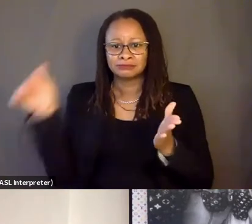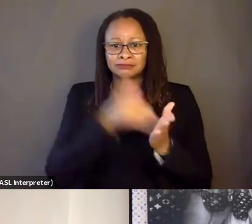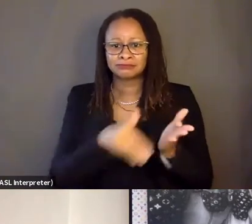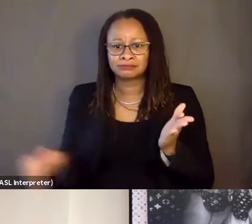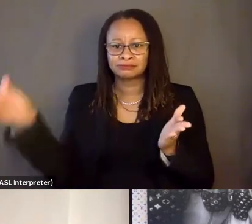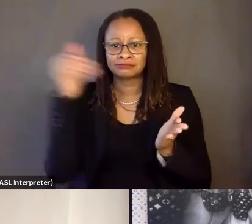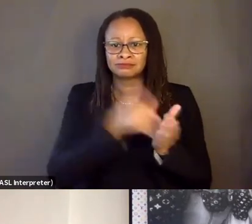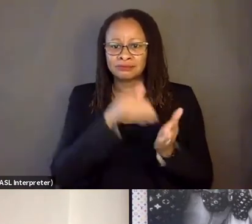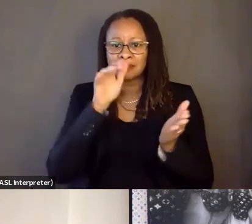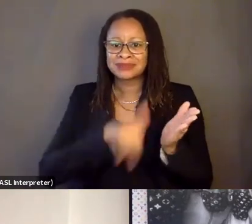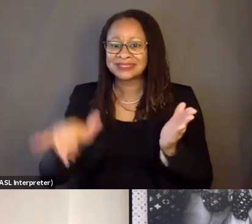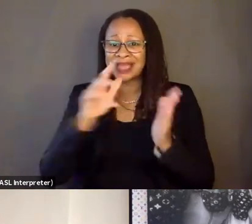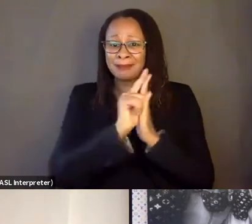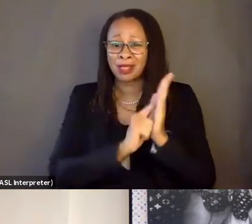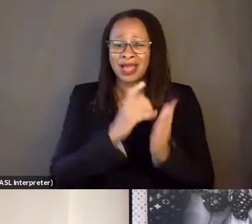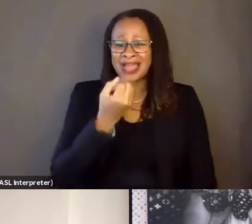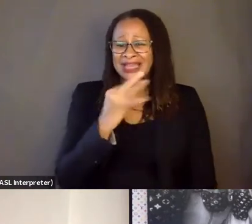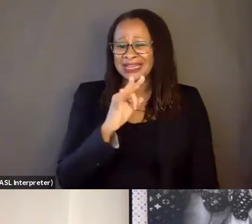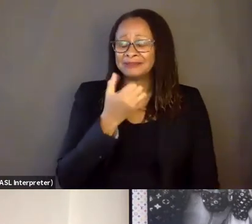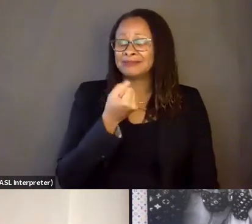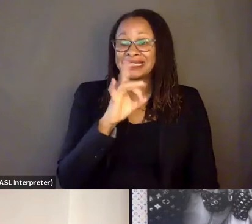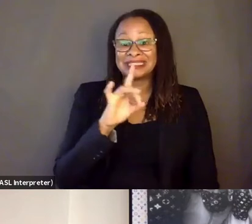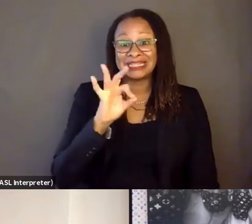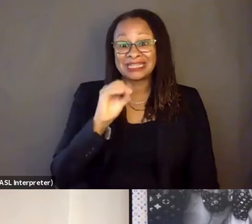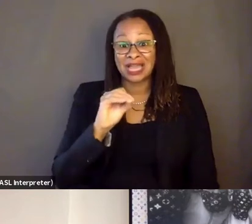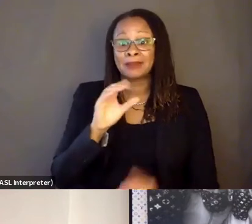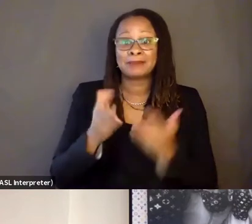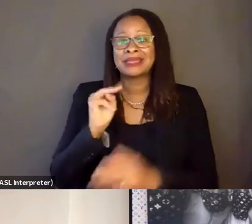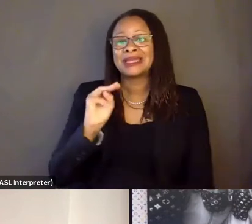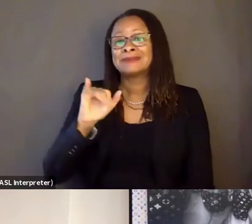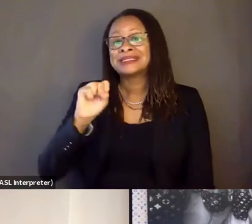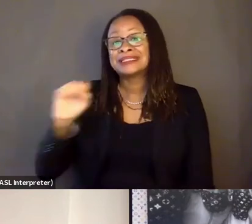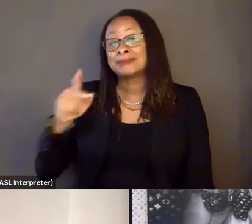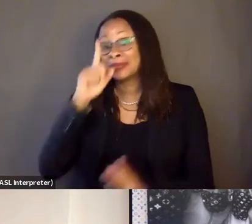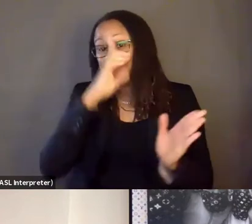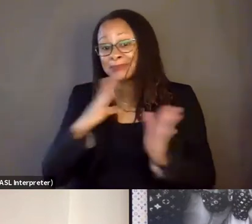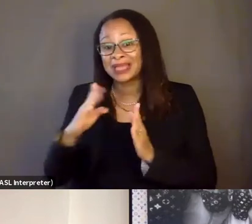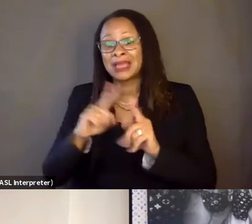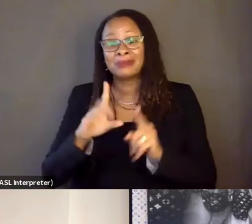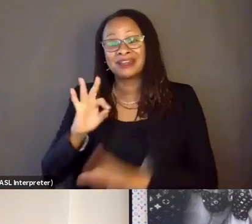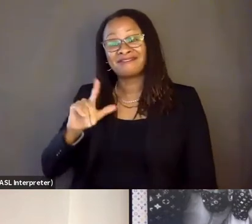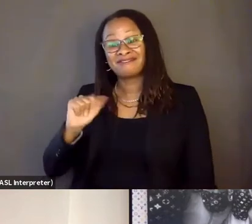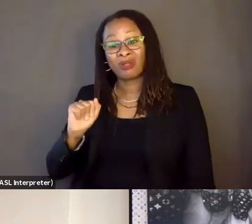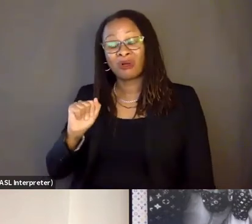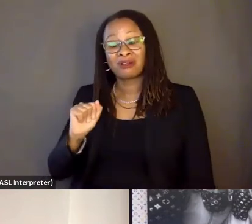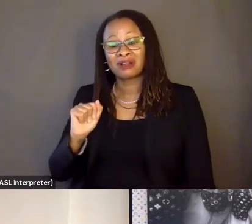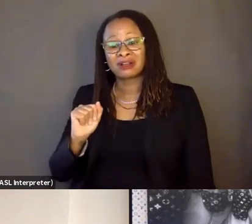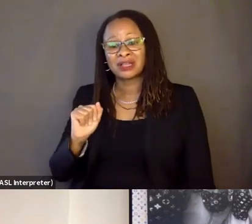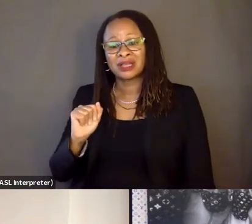You know, like in 1890, it might be the Mississippi Plan, but in Florida, it's, you know,